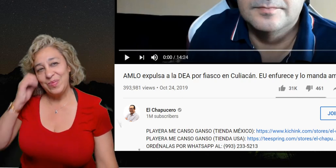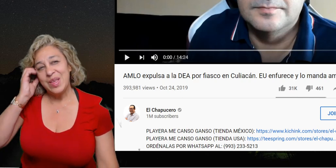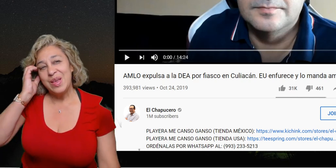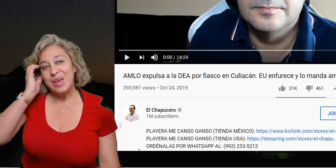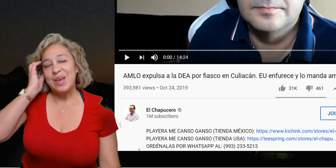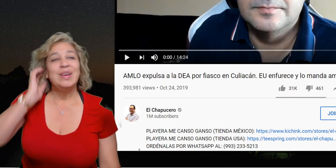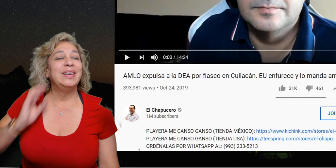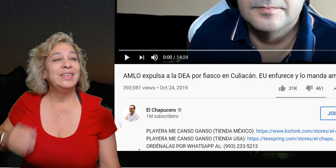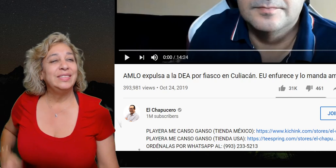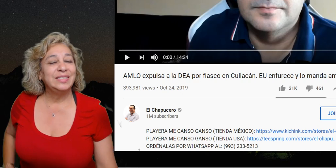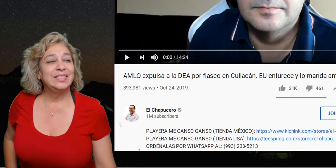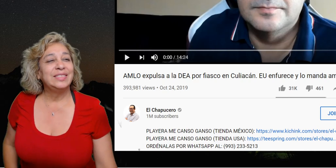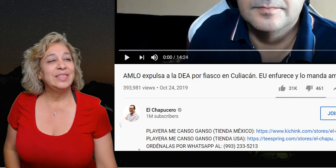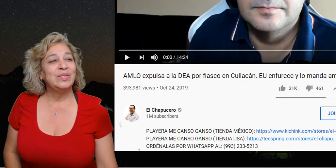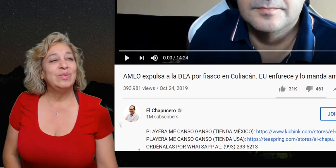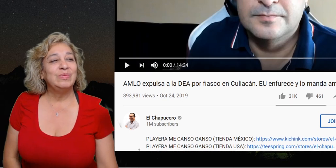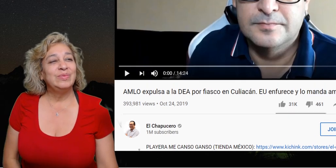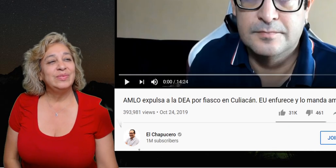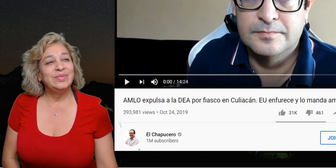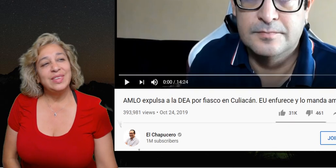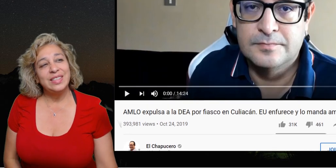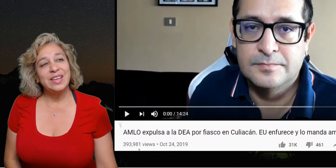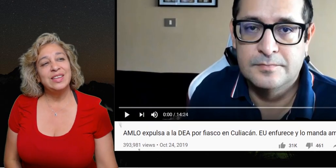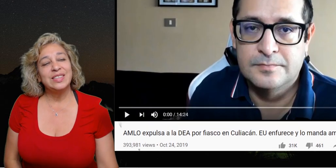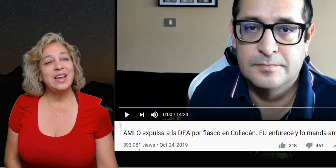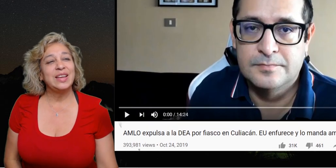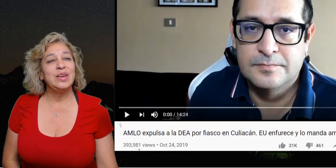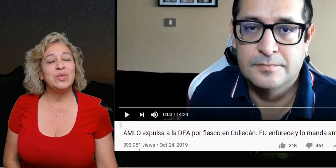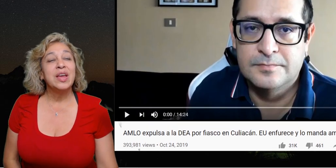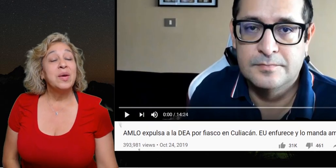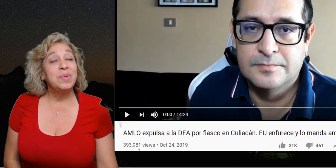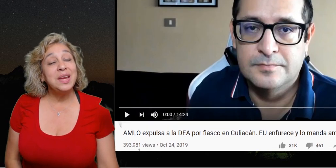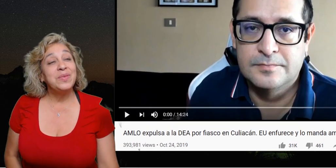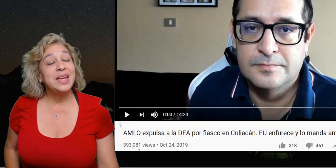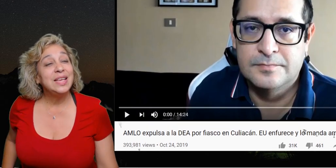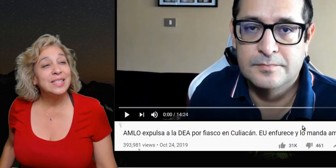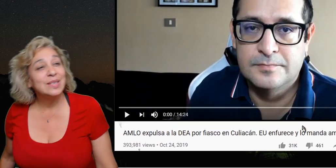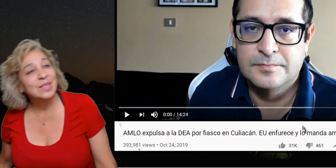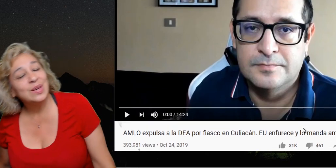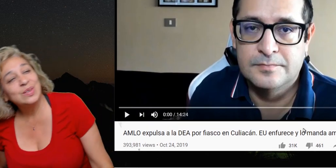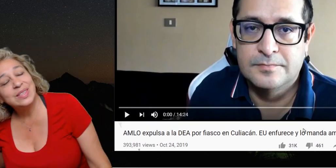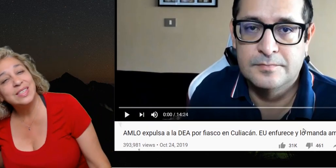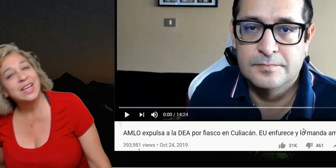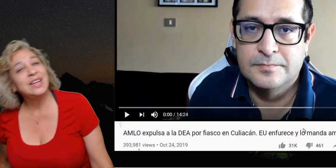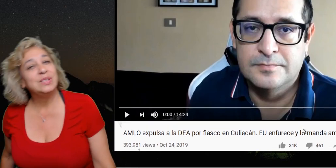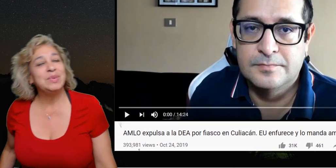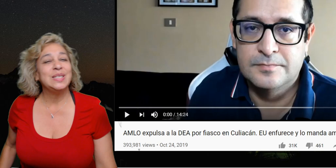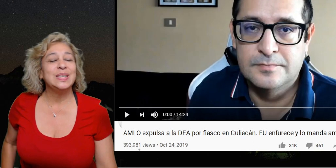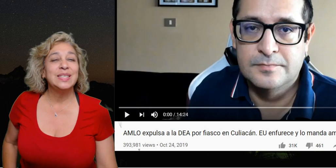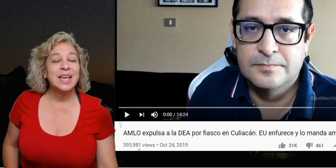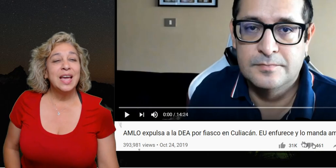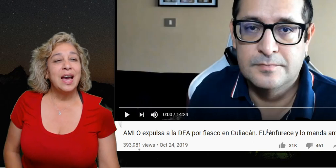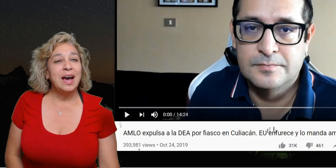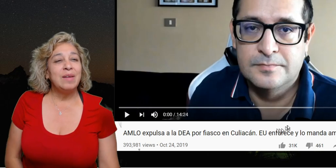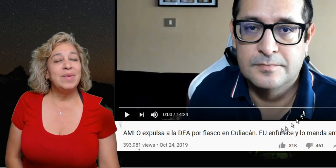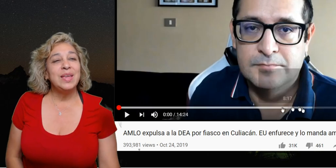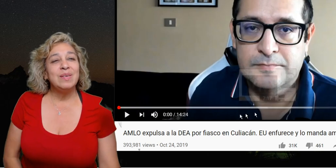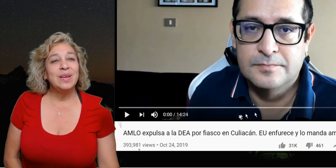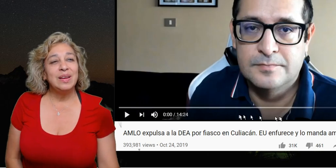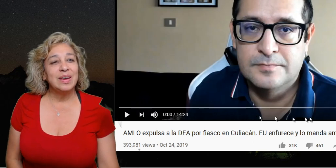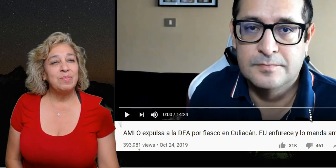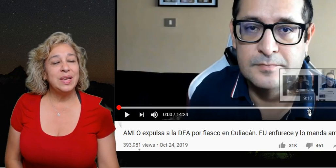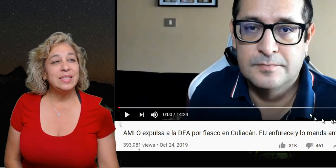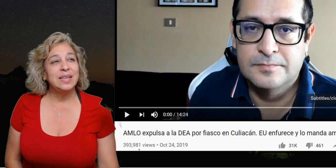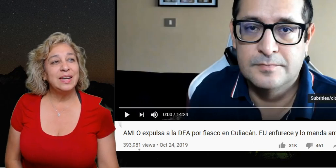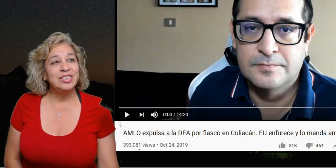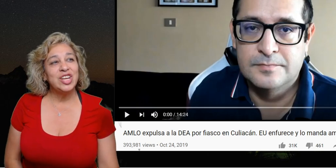that. So it's kind of cute. But anyway, he sells those. He's got his business. And you